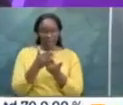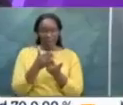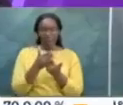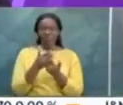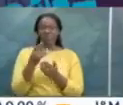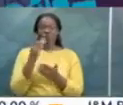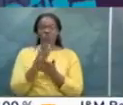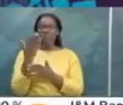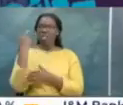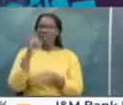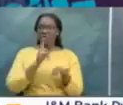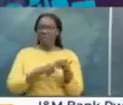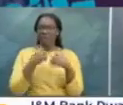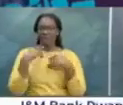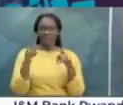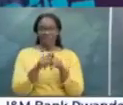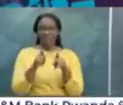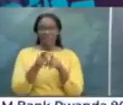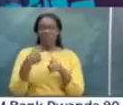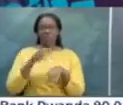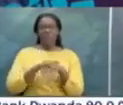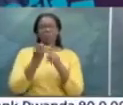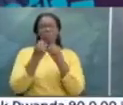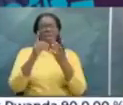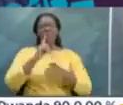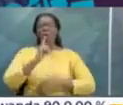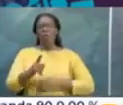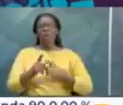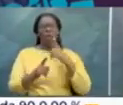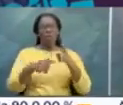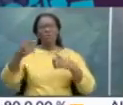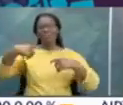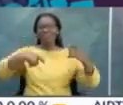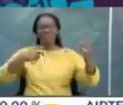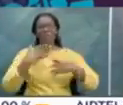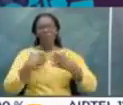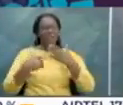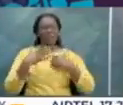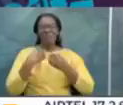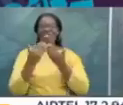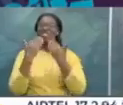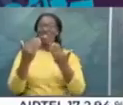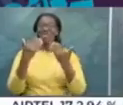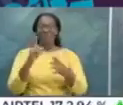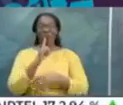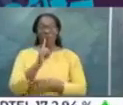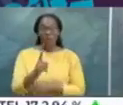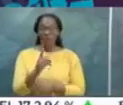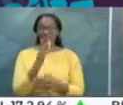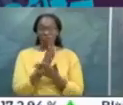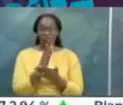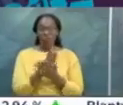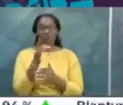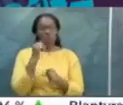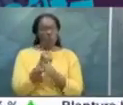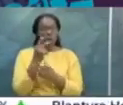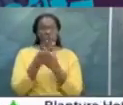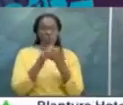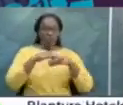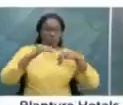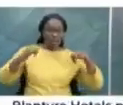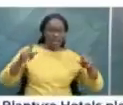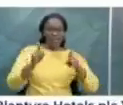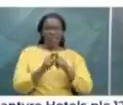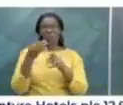We covered this last time, and Yes. we got many orders from you guys. Thank you very much for making your orders known. You did it both online